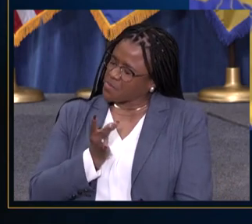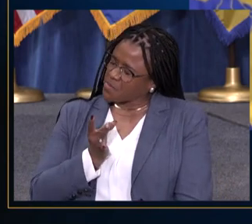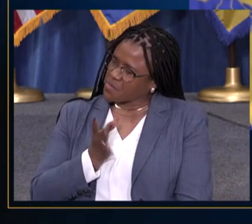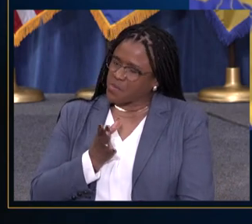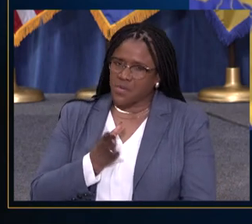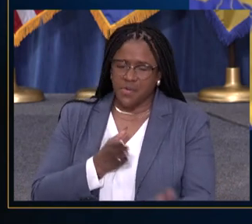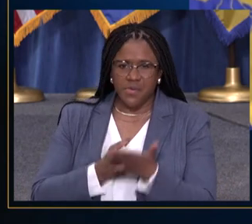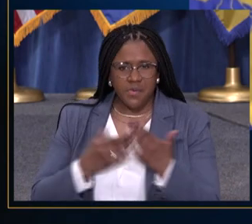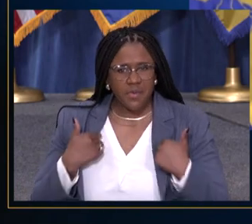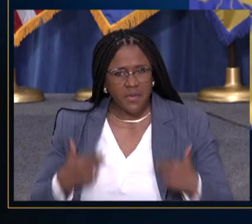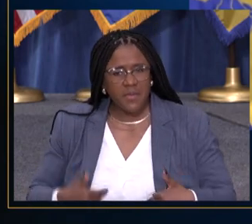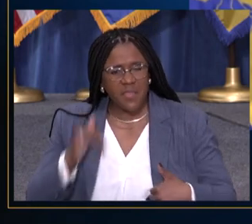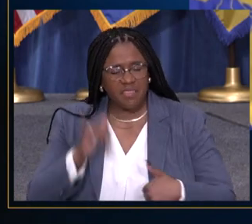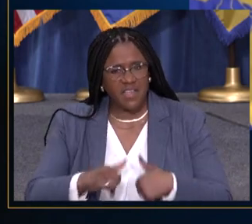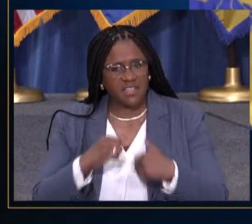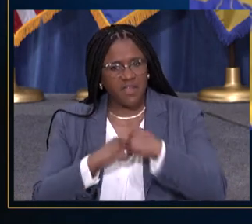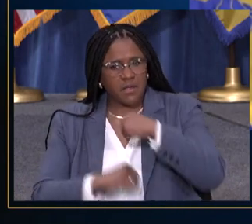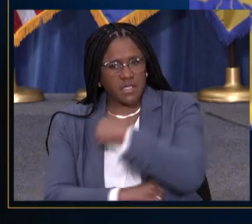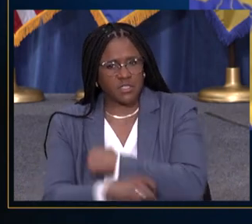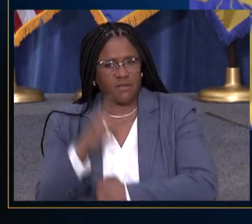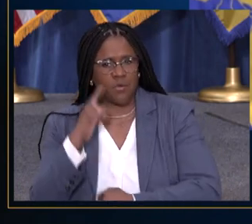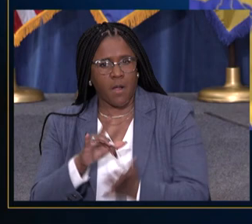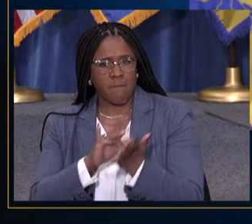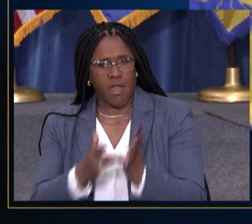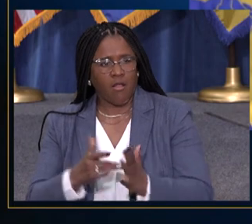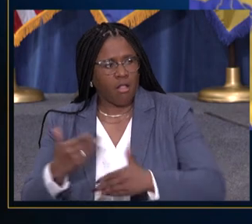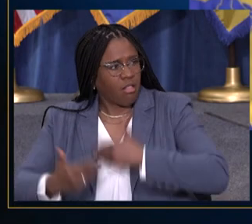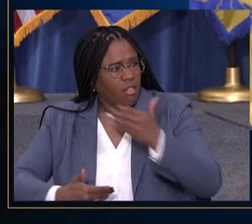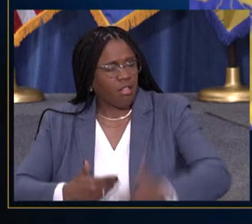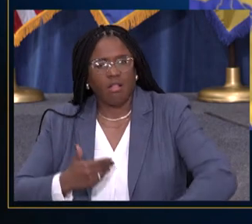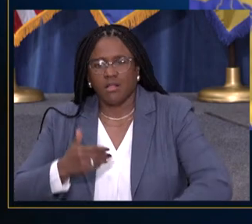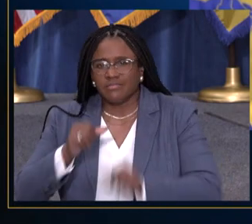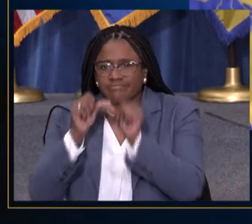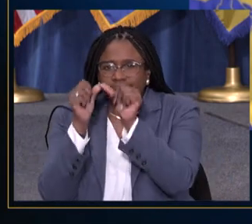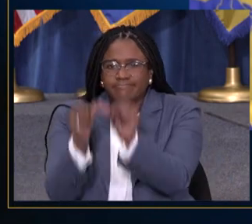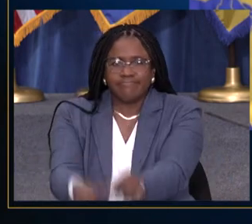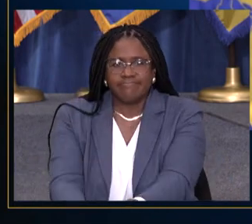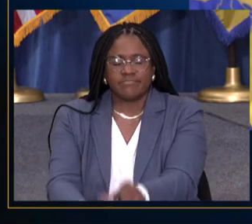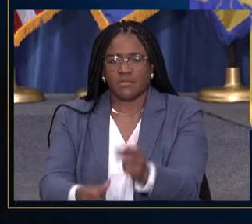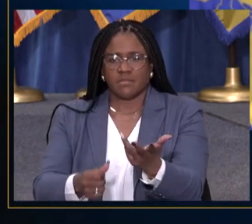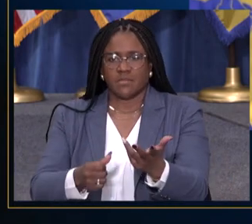humanity laid the foundation for medical practices and actually has perpetuated a